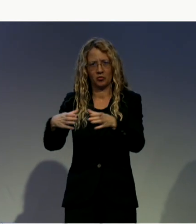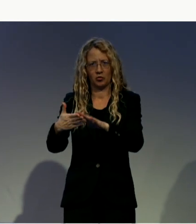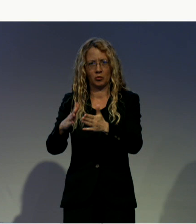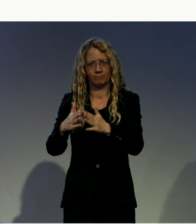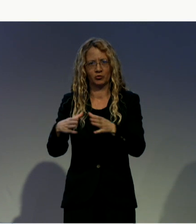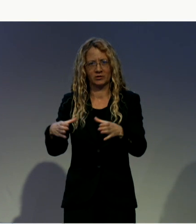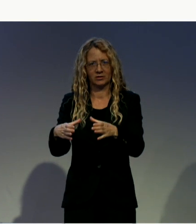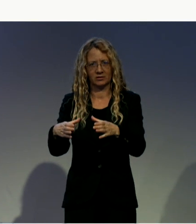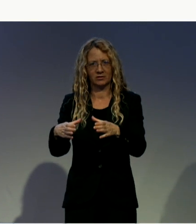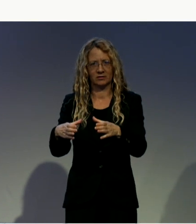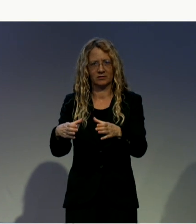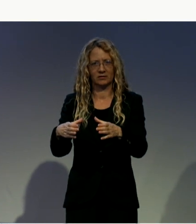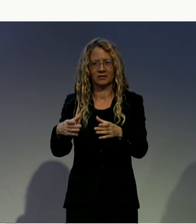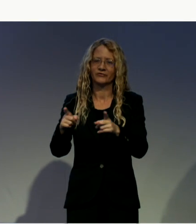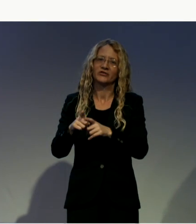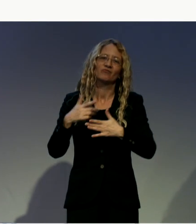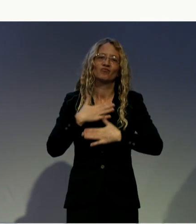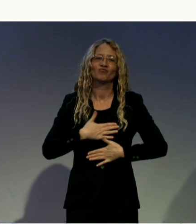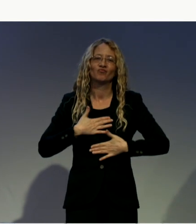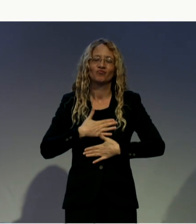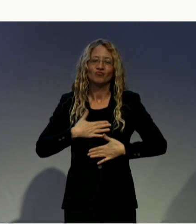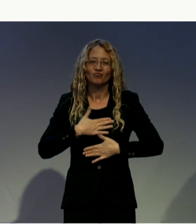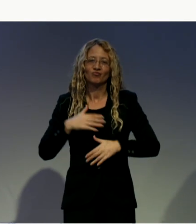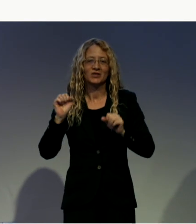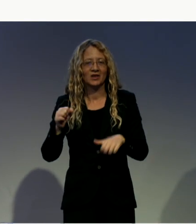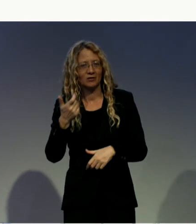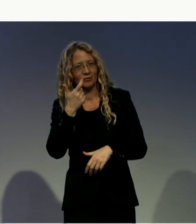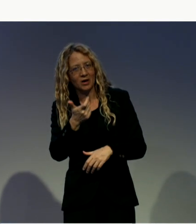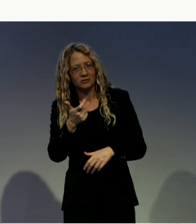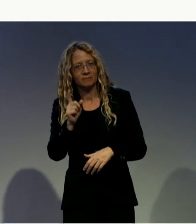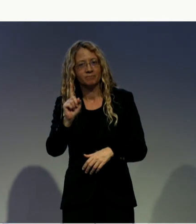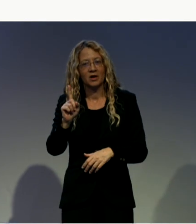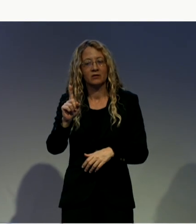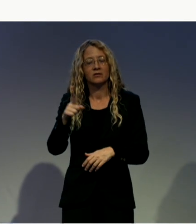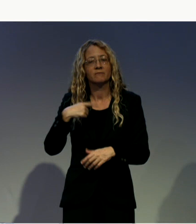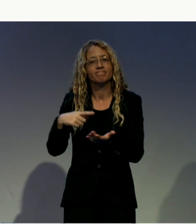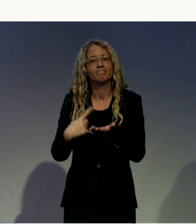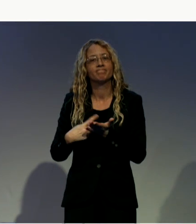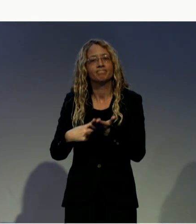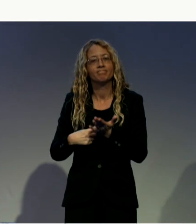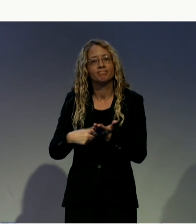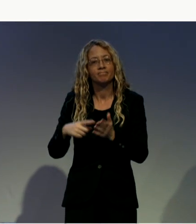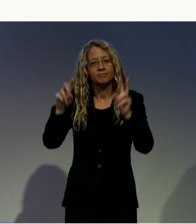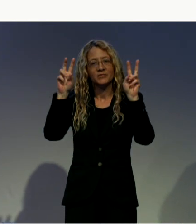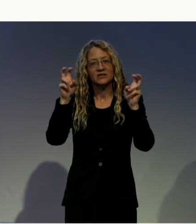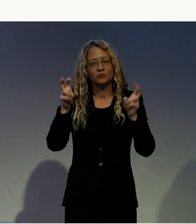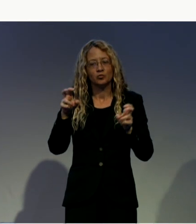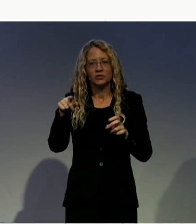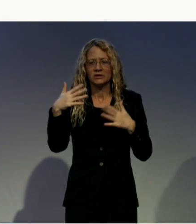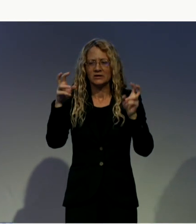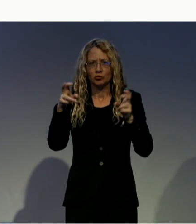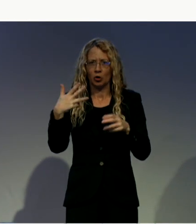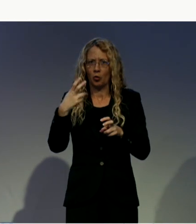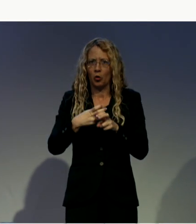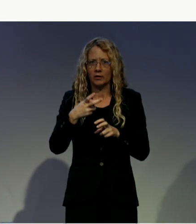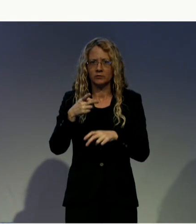also use them to break and talk about issues that people don't talk about. To me, what is very, very interesting, especially with the film that